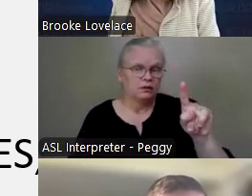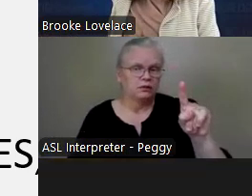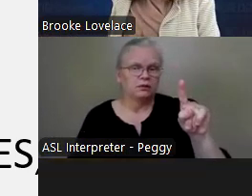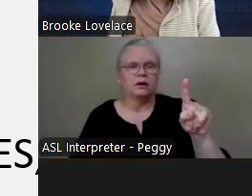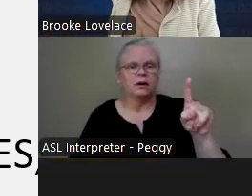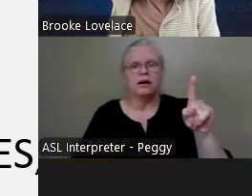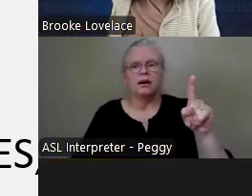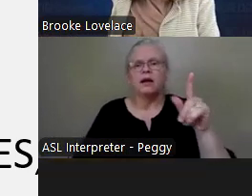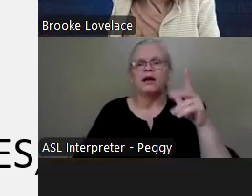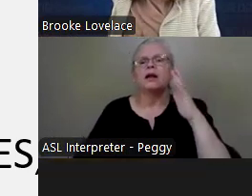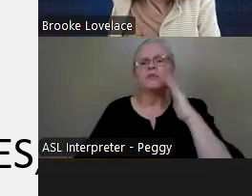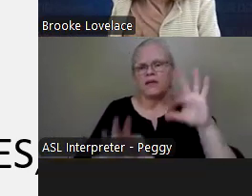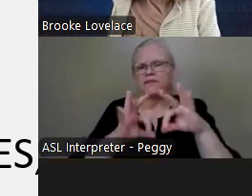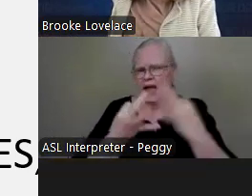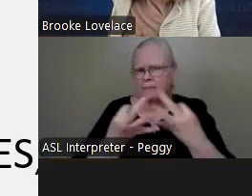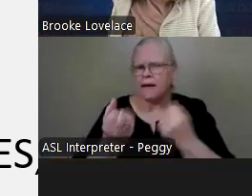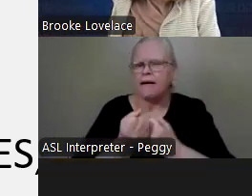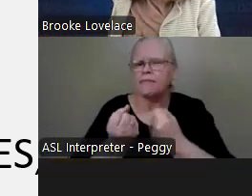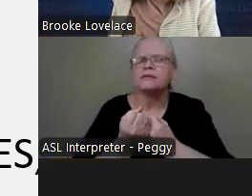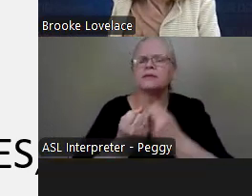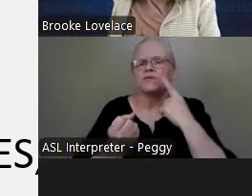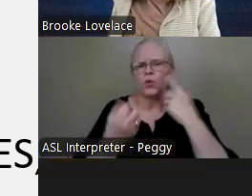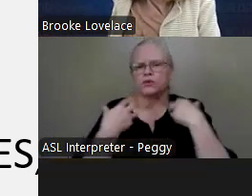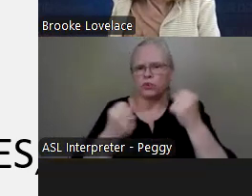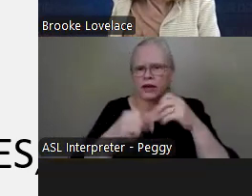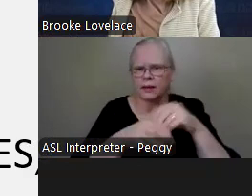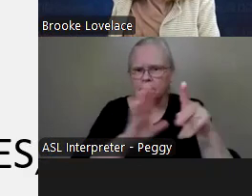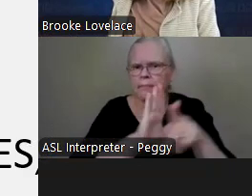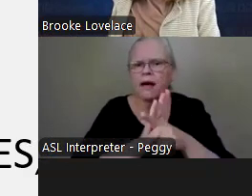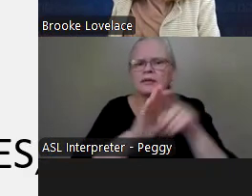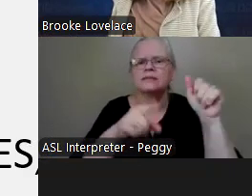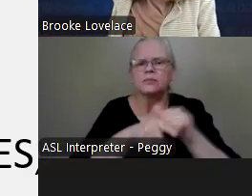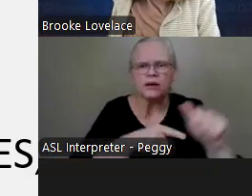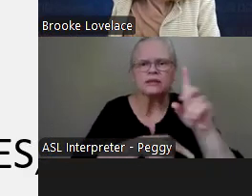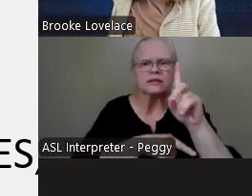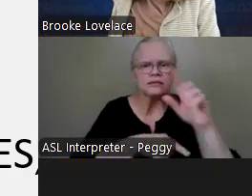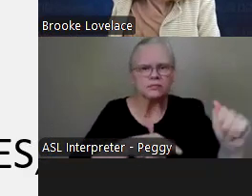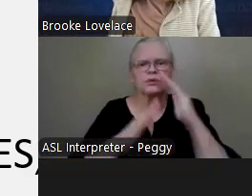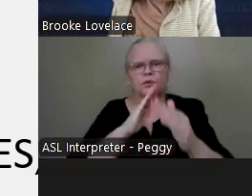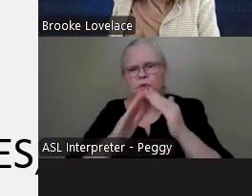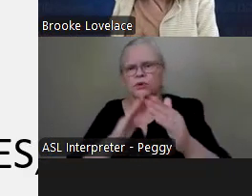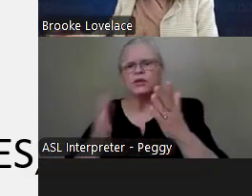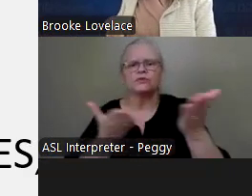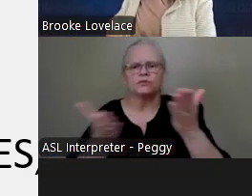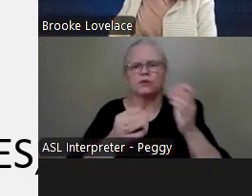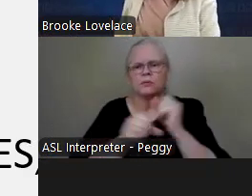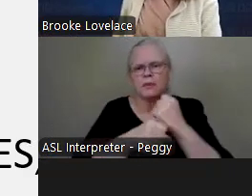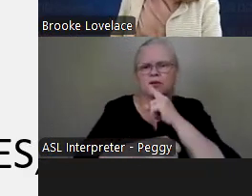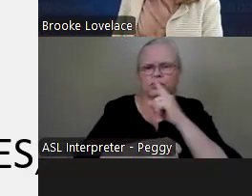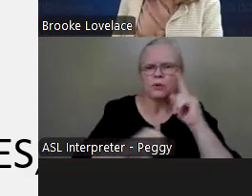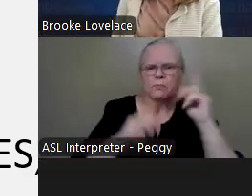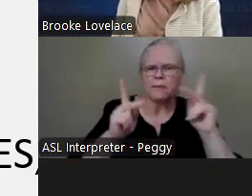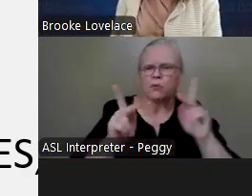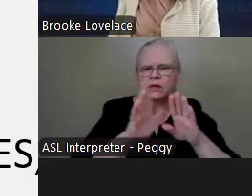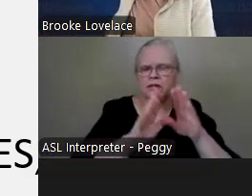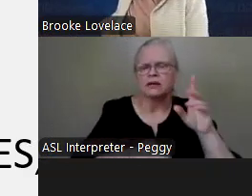help self and family advocates will advocate to strengthen policies, practices, and disability community services to ensure people with developmental